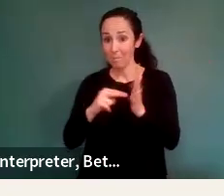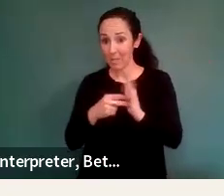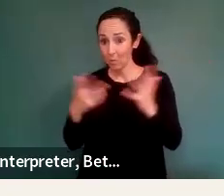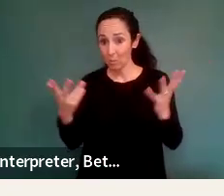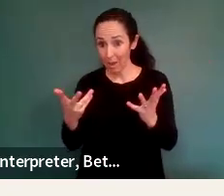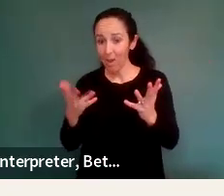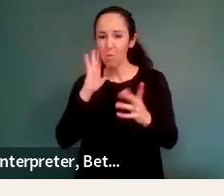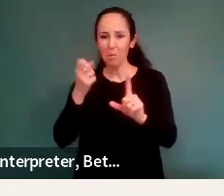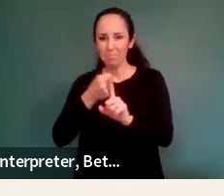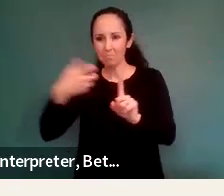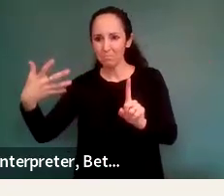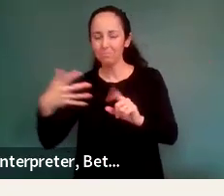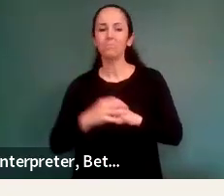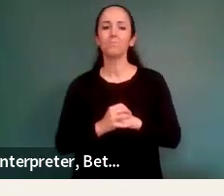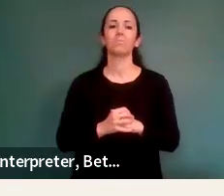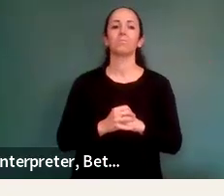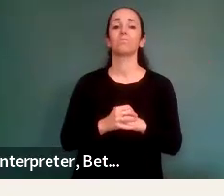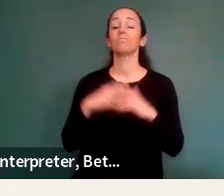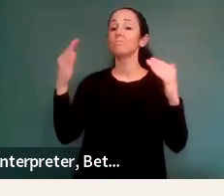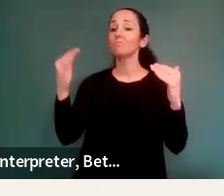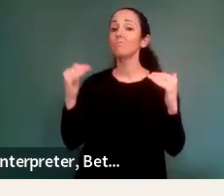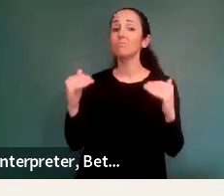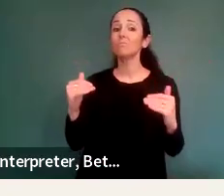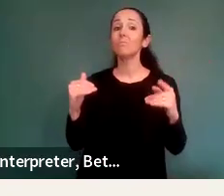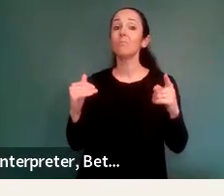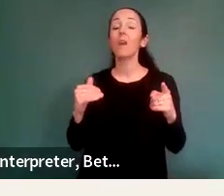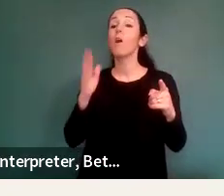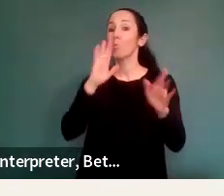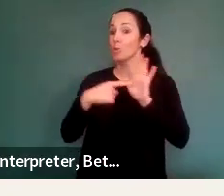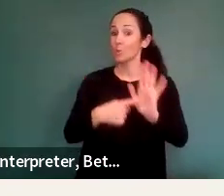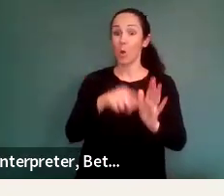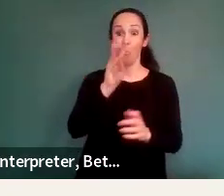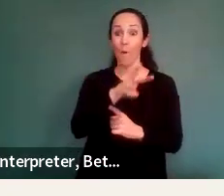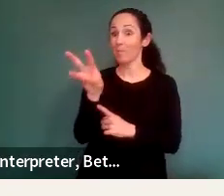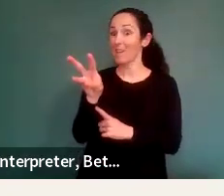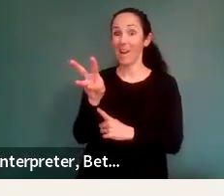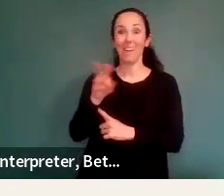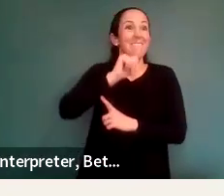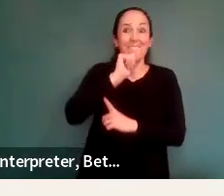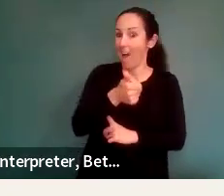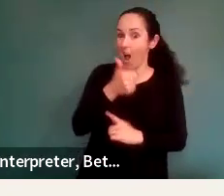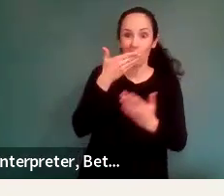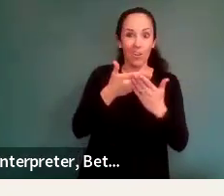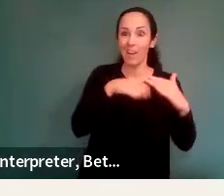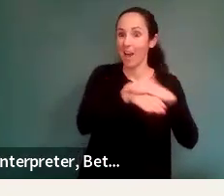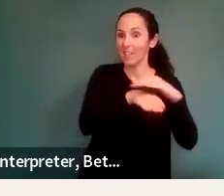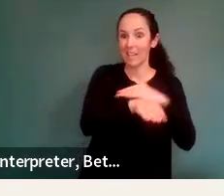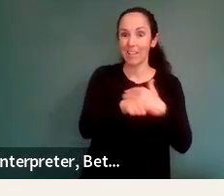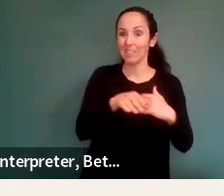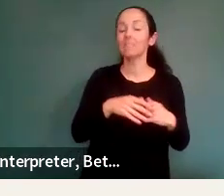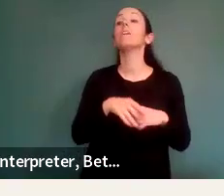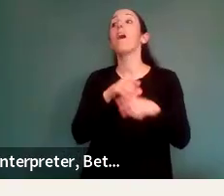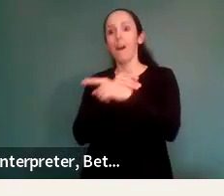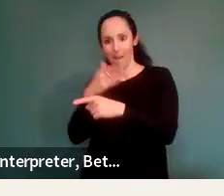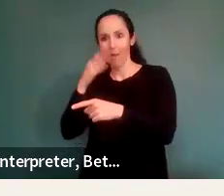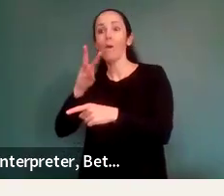an example of an inaccessible website, an example of an accessible website, and